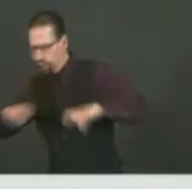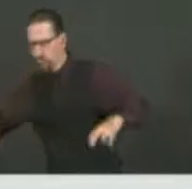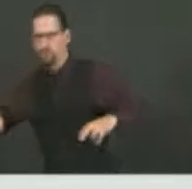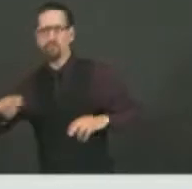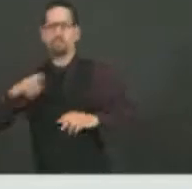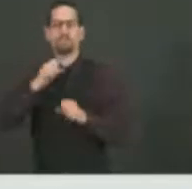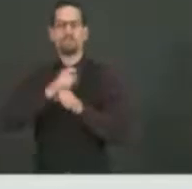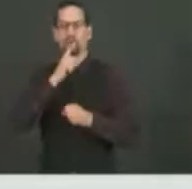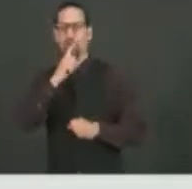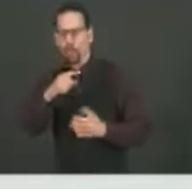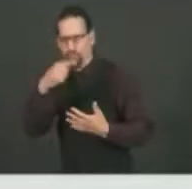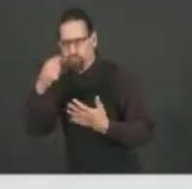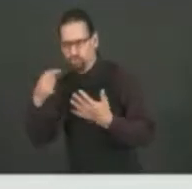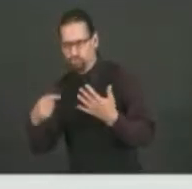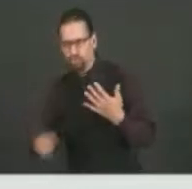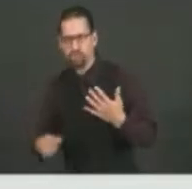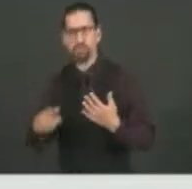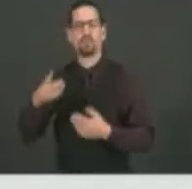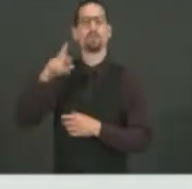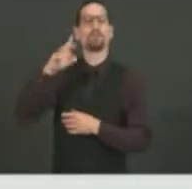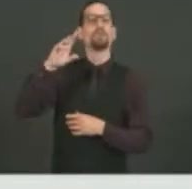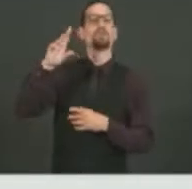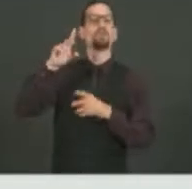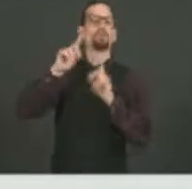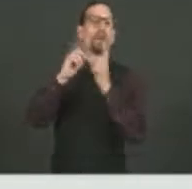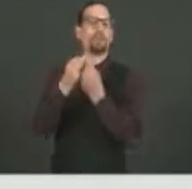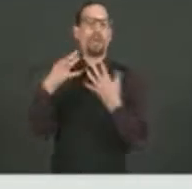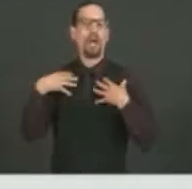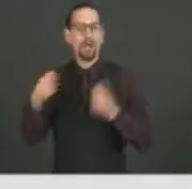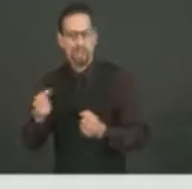precautions in place so you can do it safely.